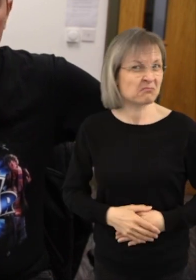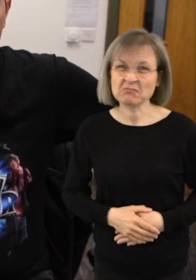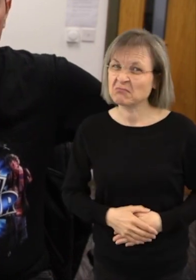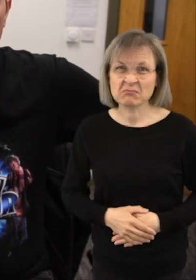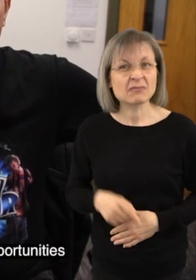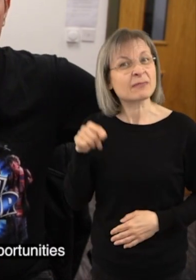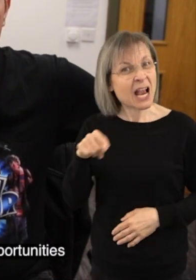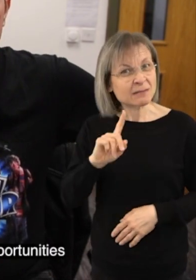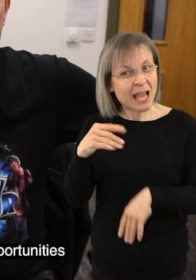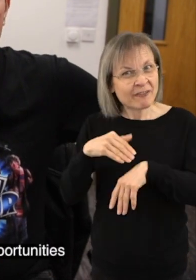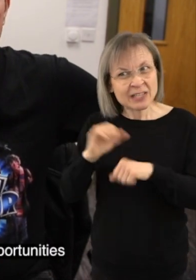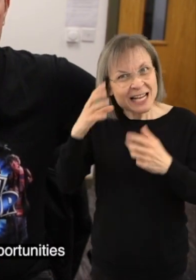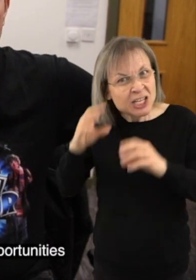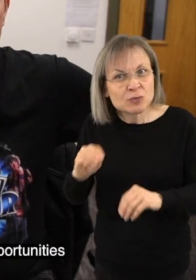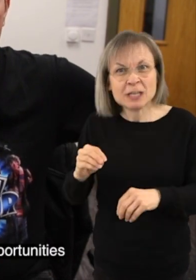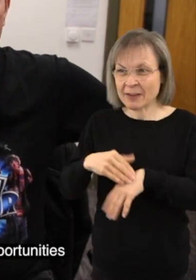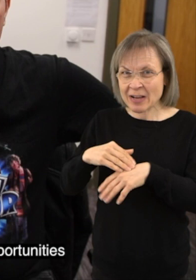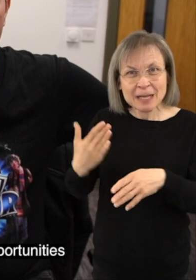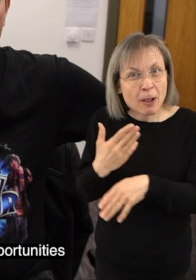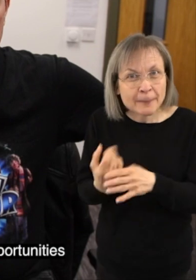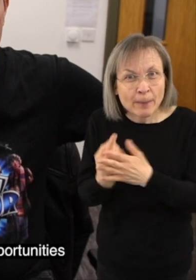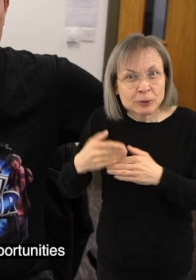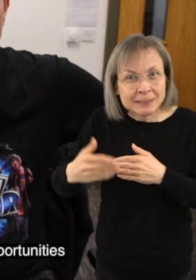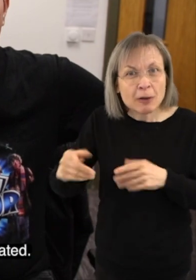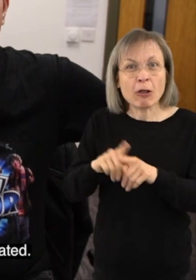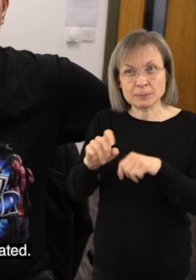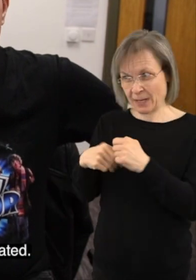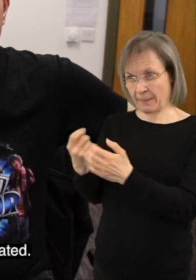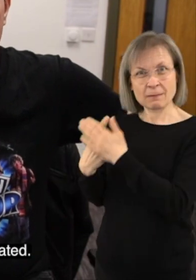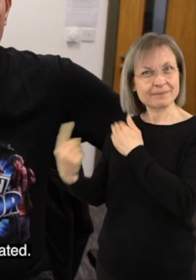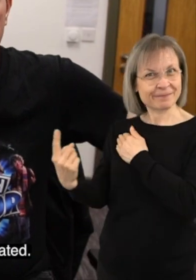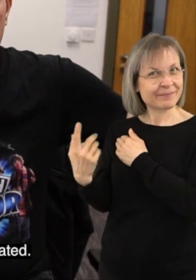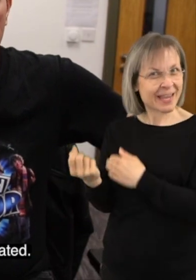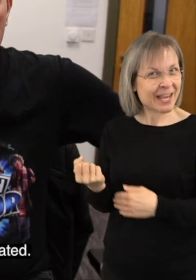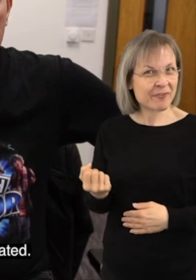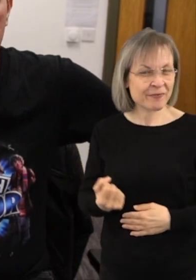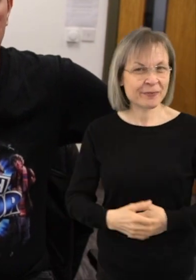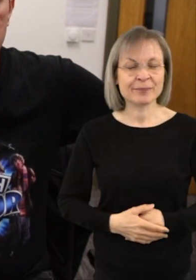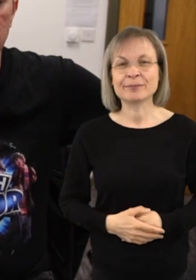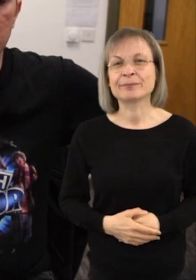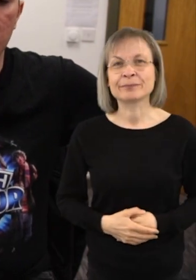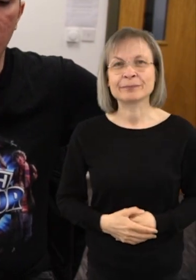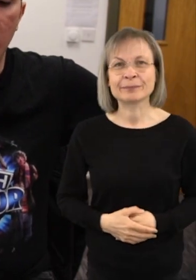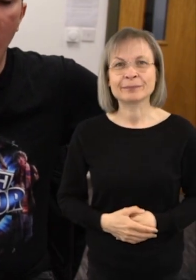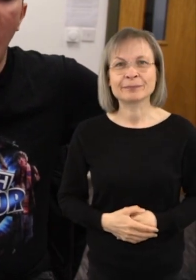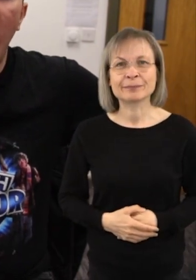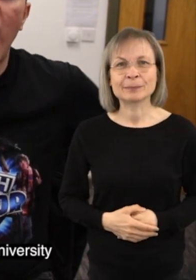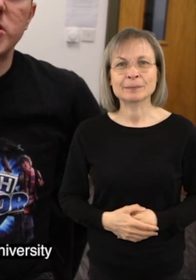any level and that often affects their education and employment opportunities as well as making them feel lonely and isolated.